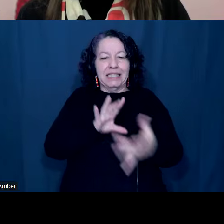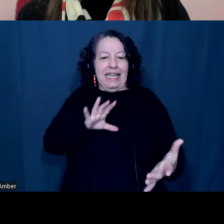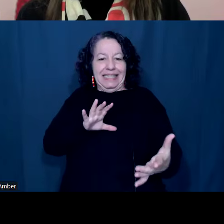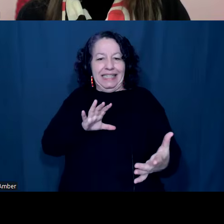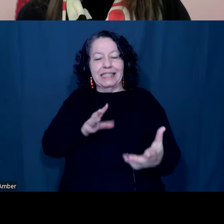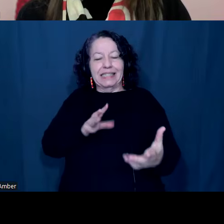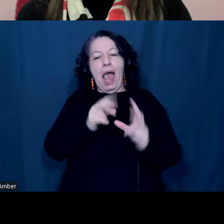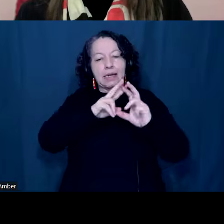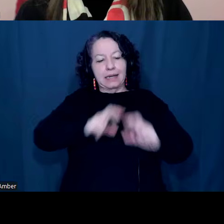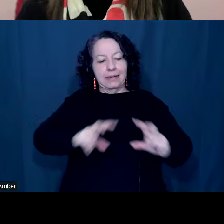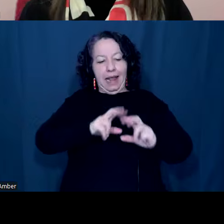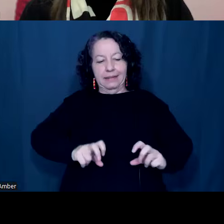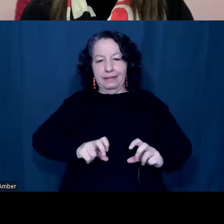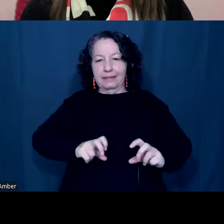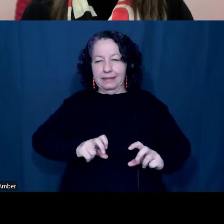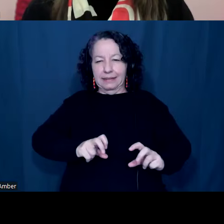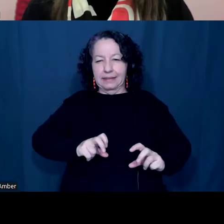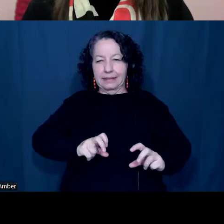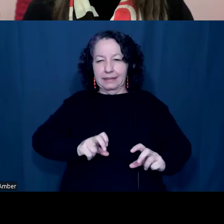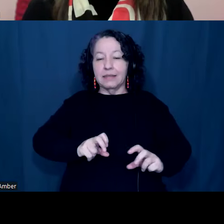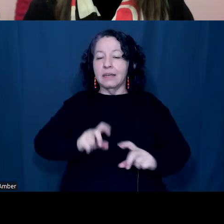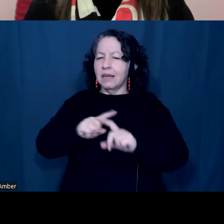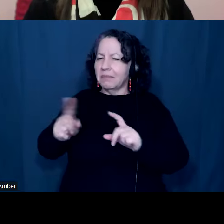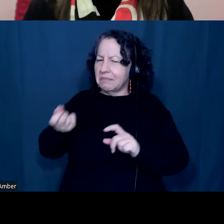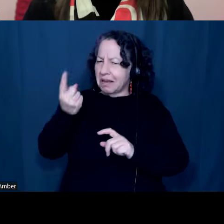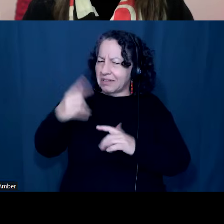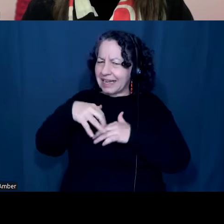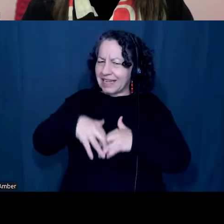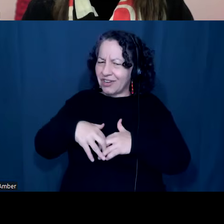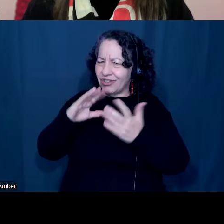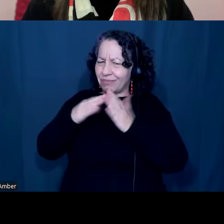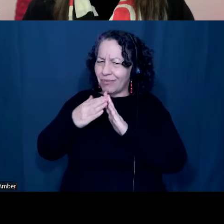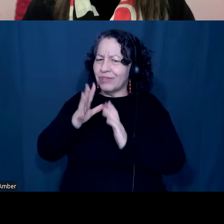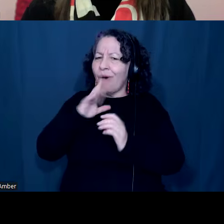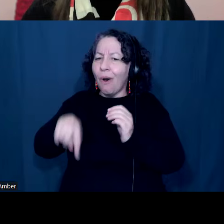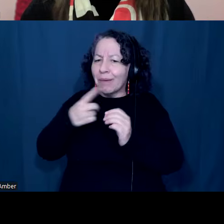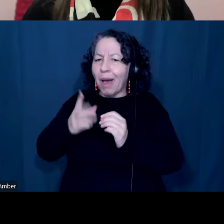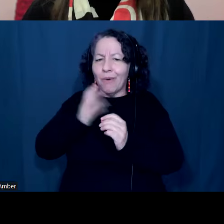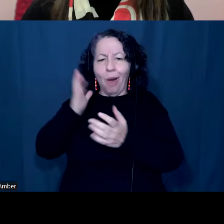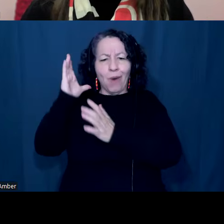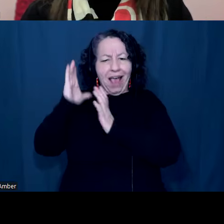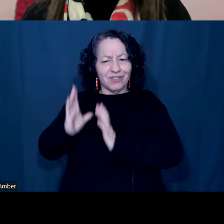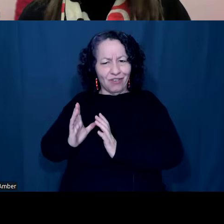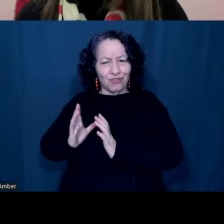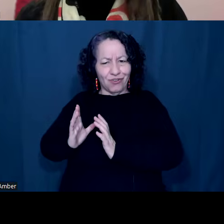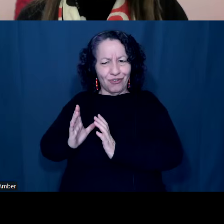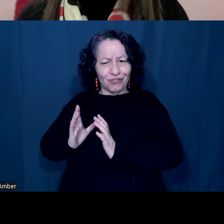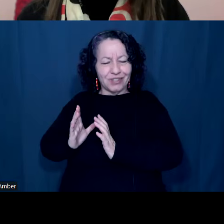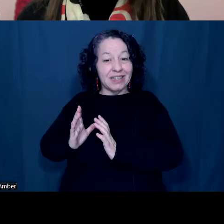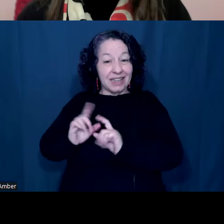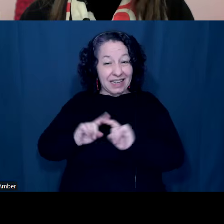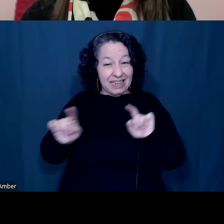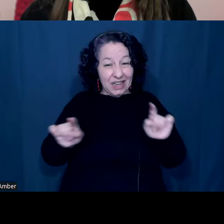analysis. But Native communities speak of ancestors. That difference is not